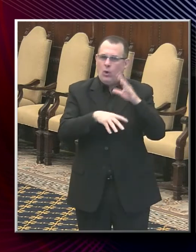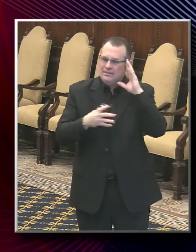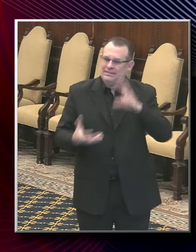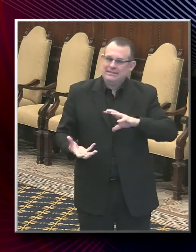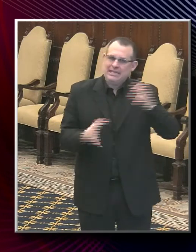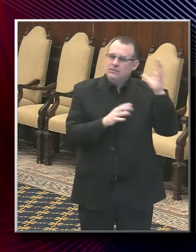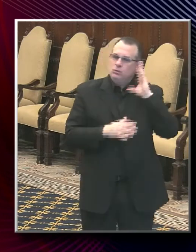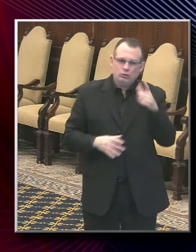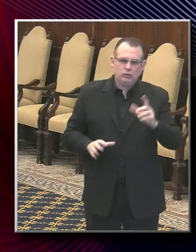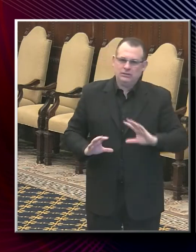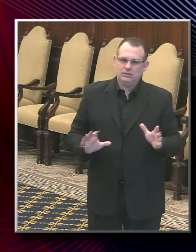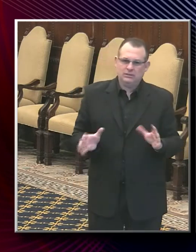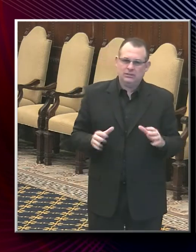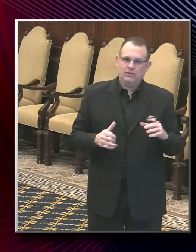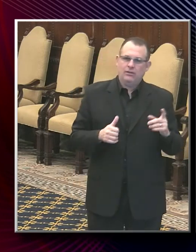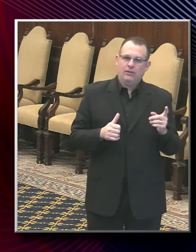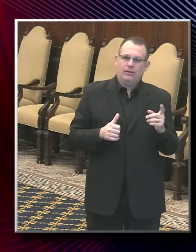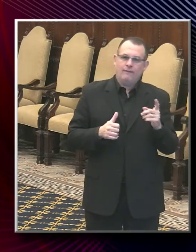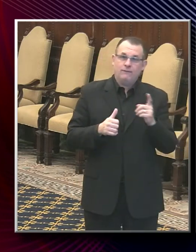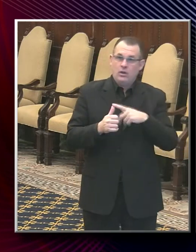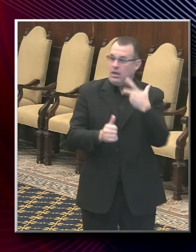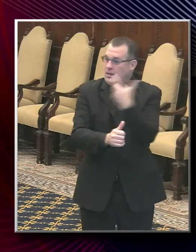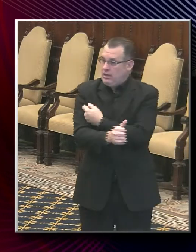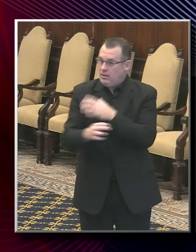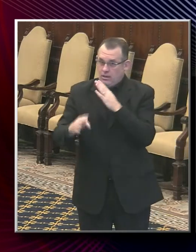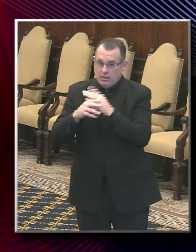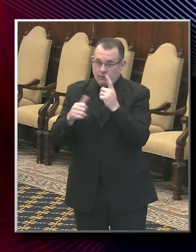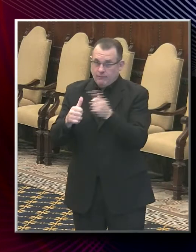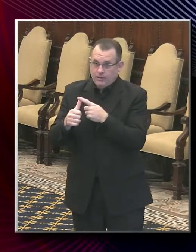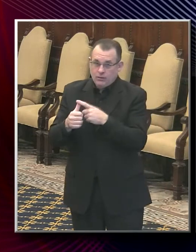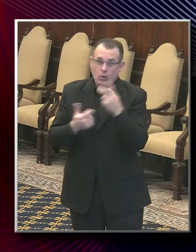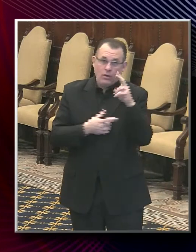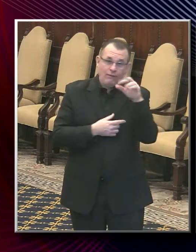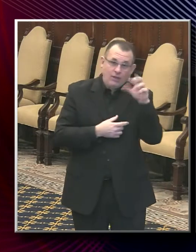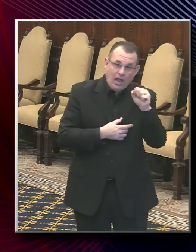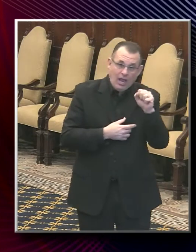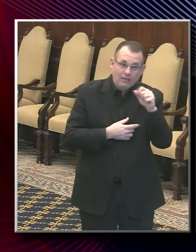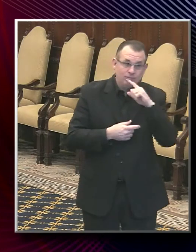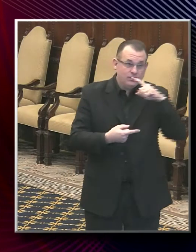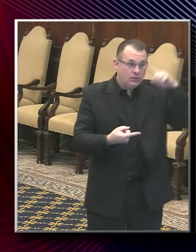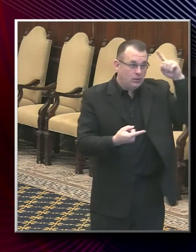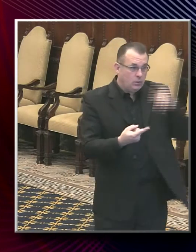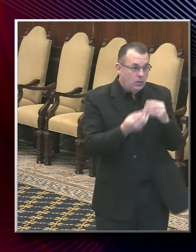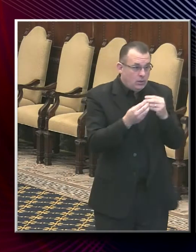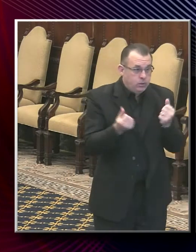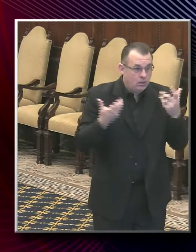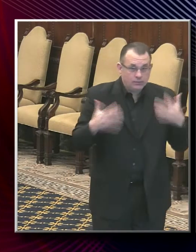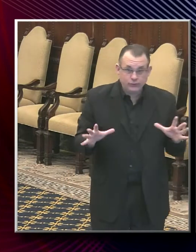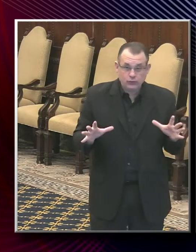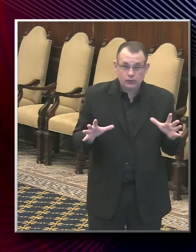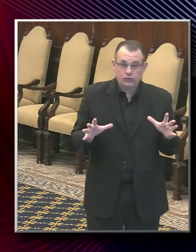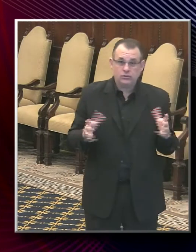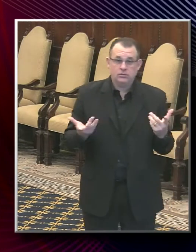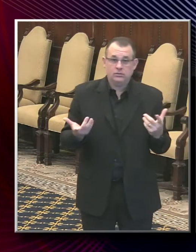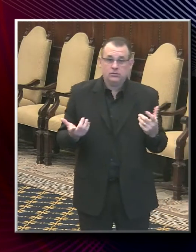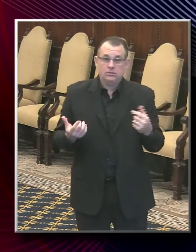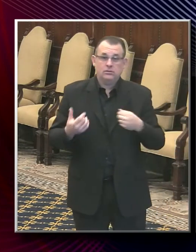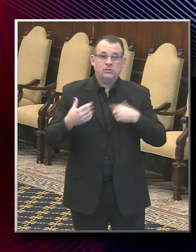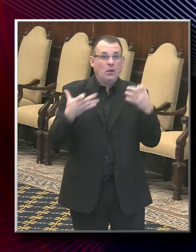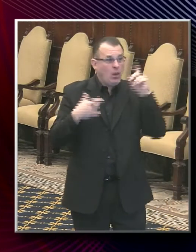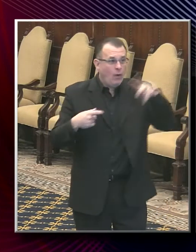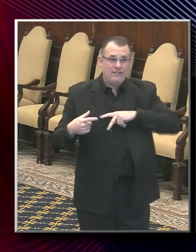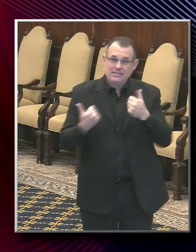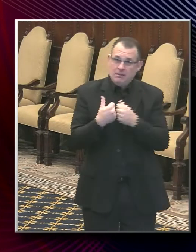or we know for sure that the virus is under control. There's nothing more I'd rather do than go to a Phillies game some